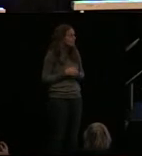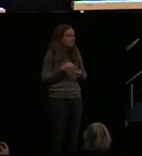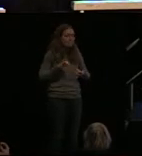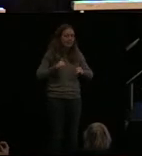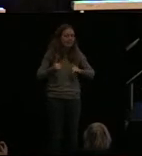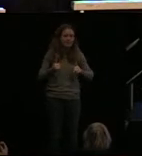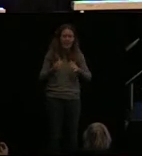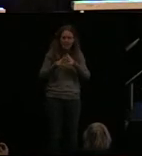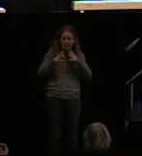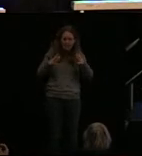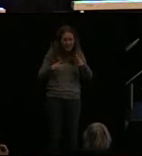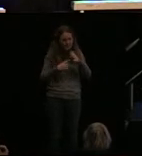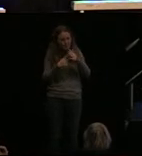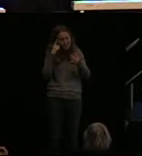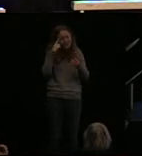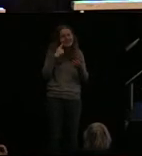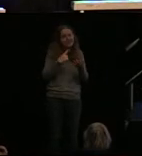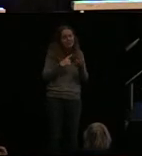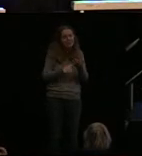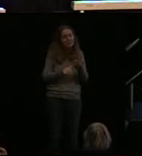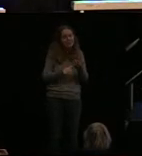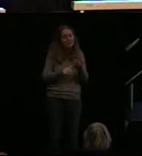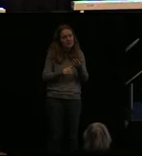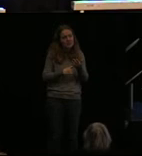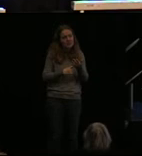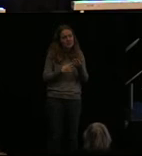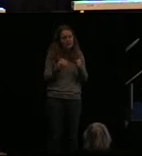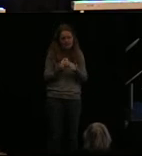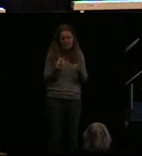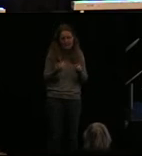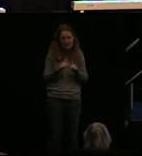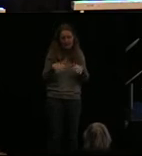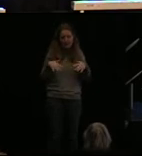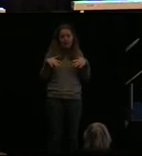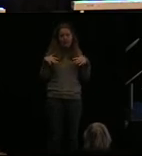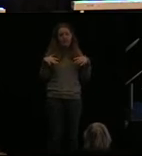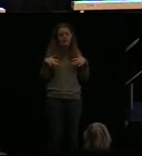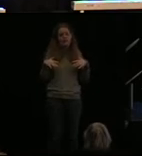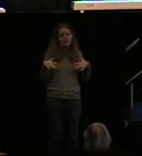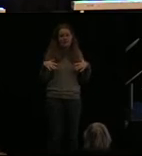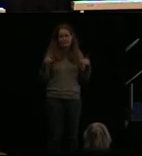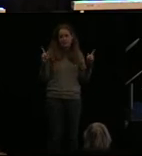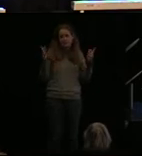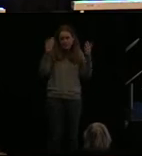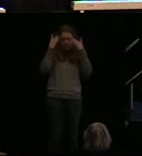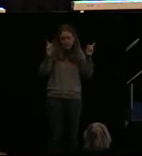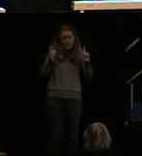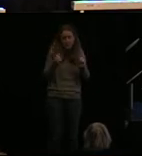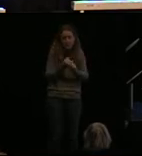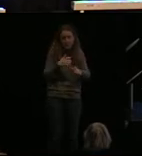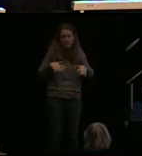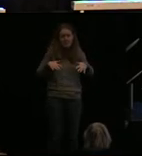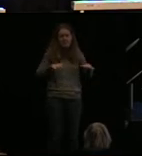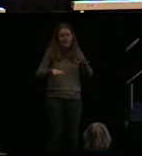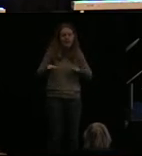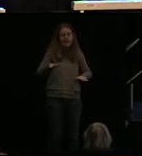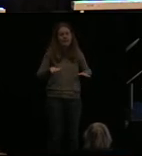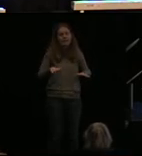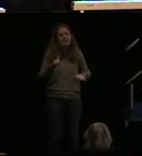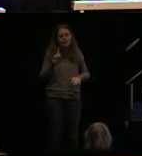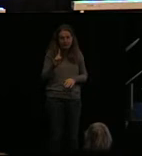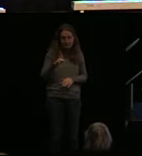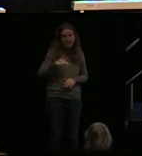Sometimes it's the big decisions in life that paralyze us into inaction and we don't know what to do. But